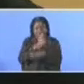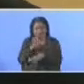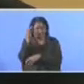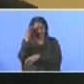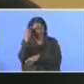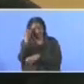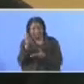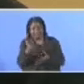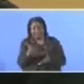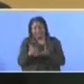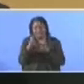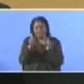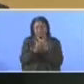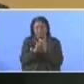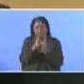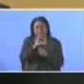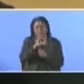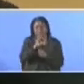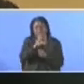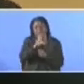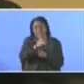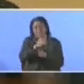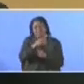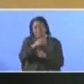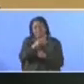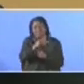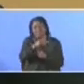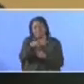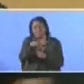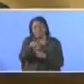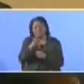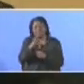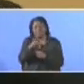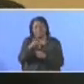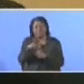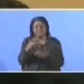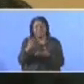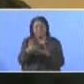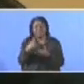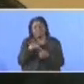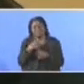schizophrenia, different disabilities. So it helps me, and I'm a worker. So